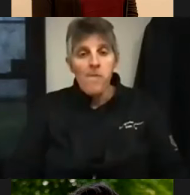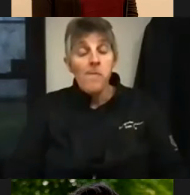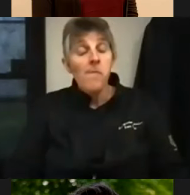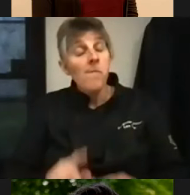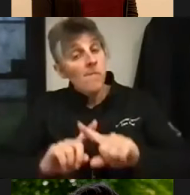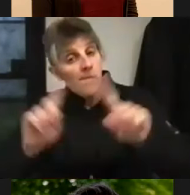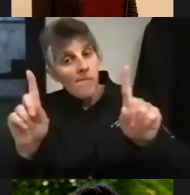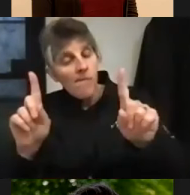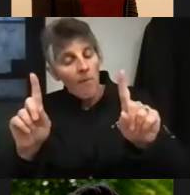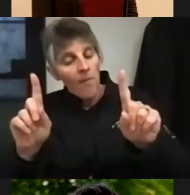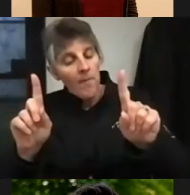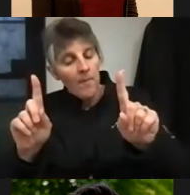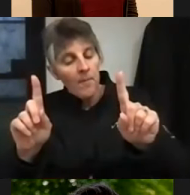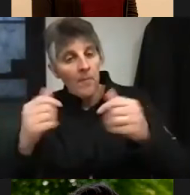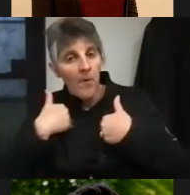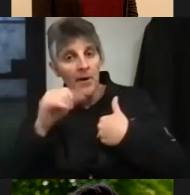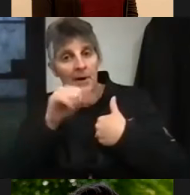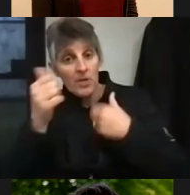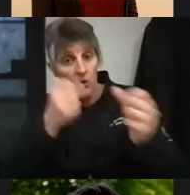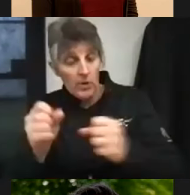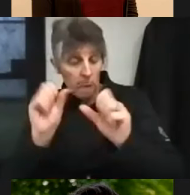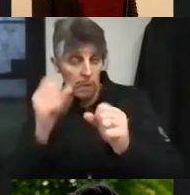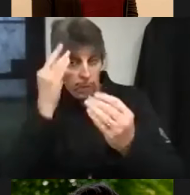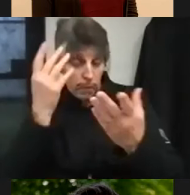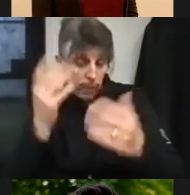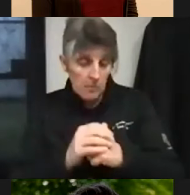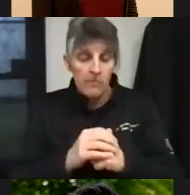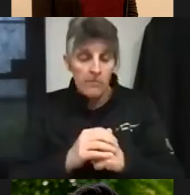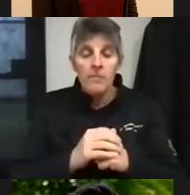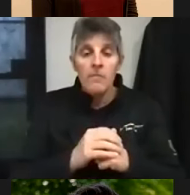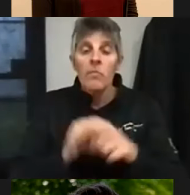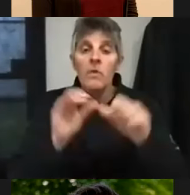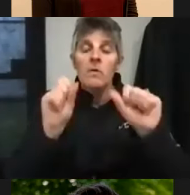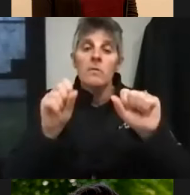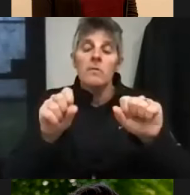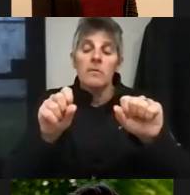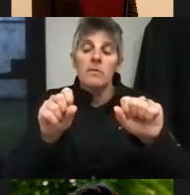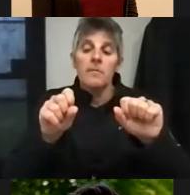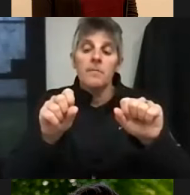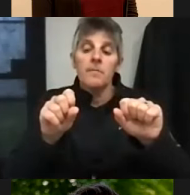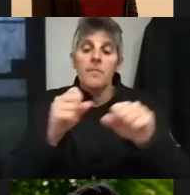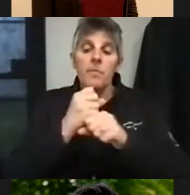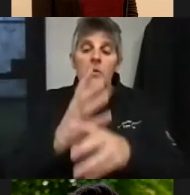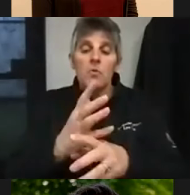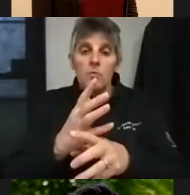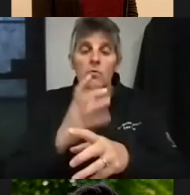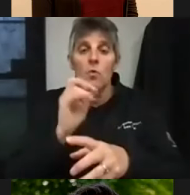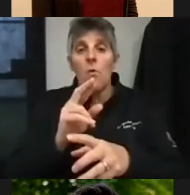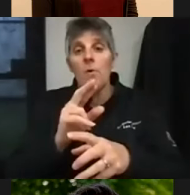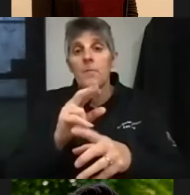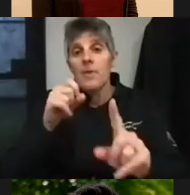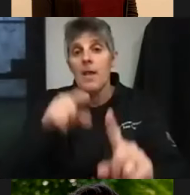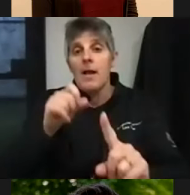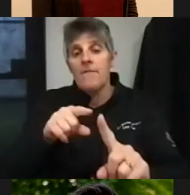hand, there is another strategy we can think of. We can induce or activate